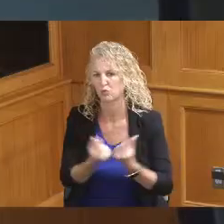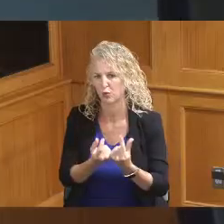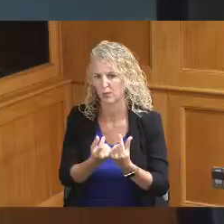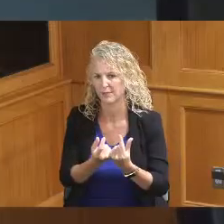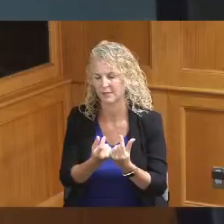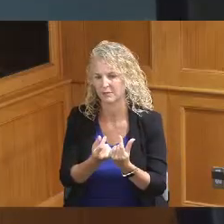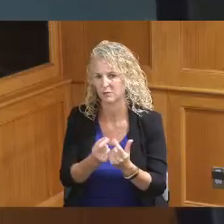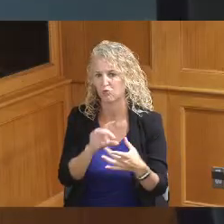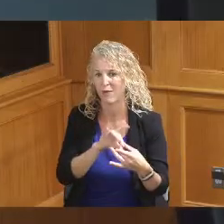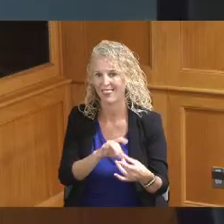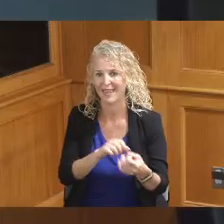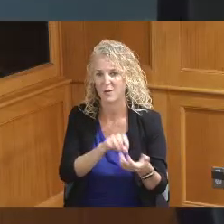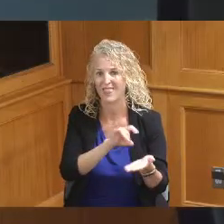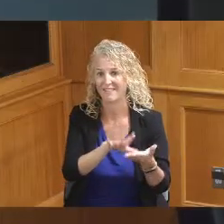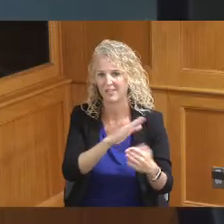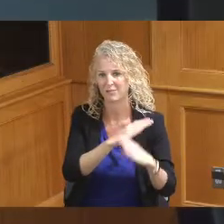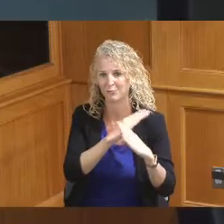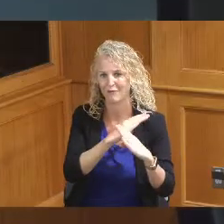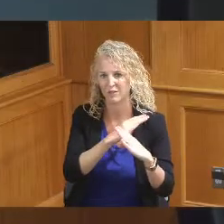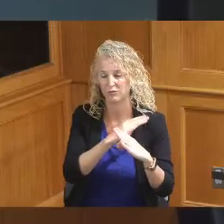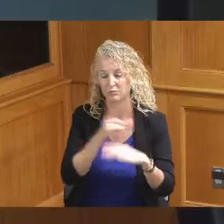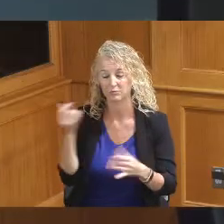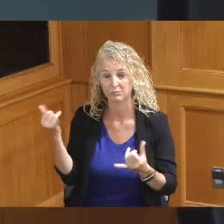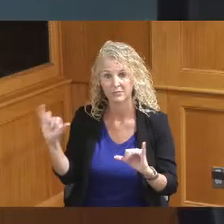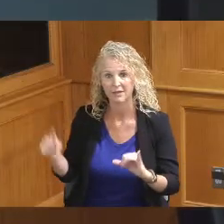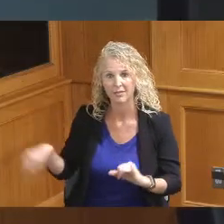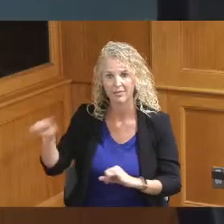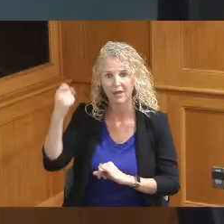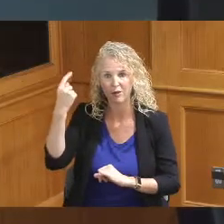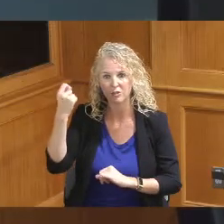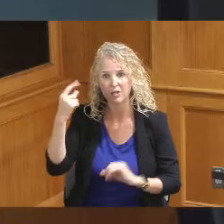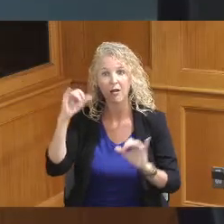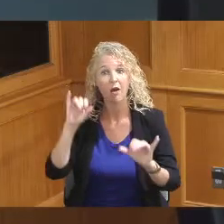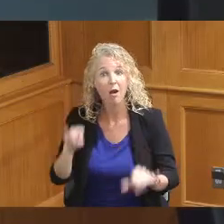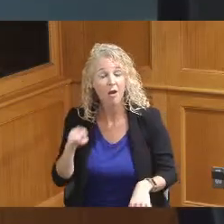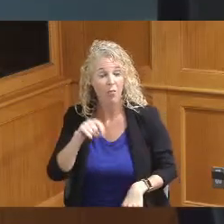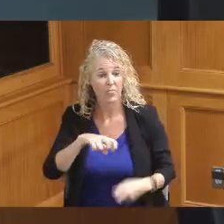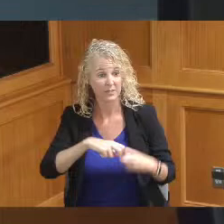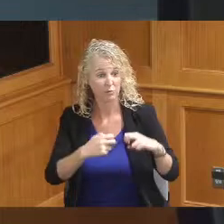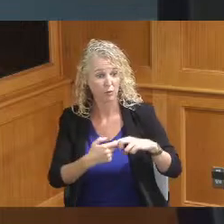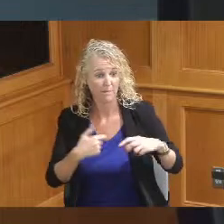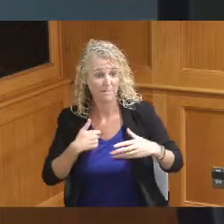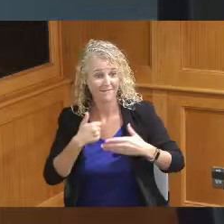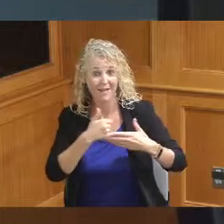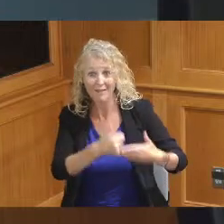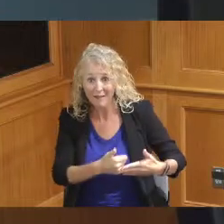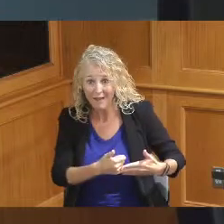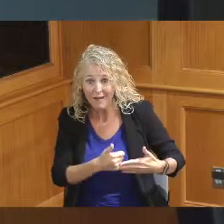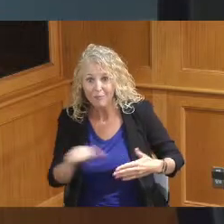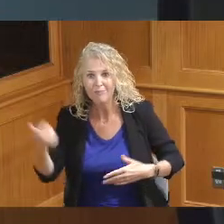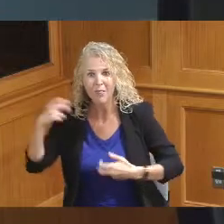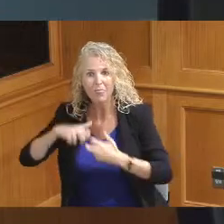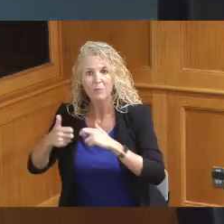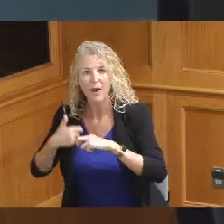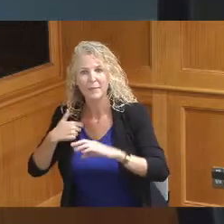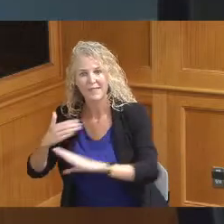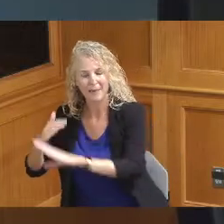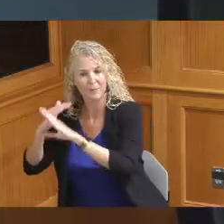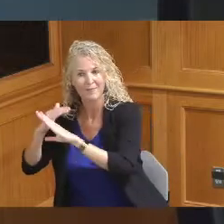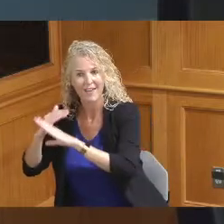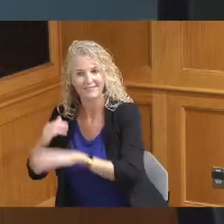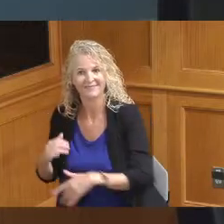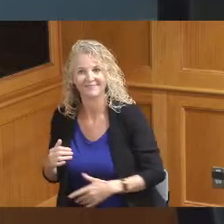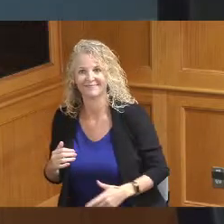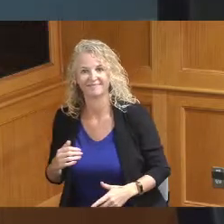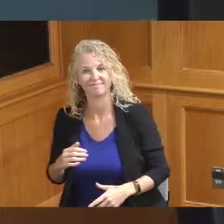of related to eviction prevention, and yet they understand the benefit to the health and the vitality of this community, and in